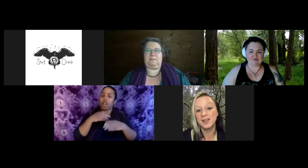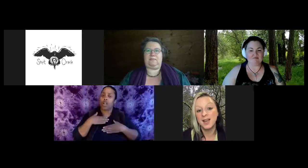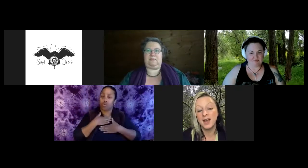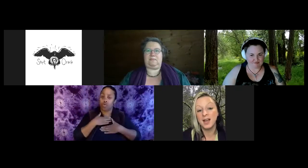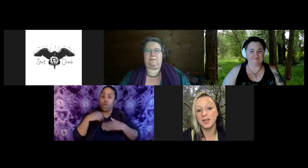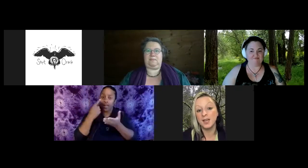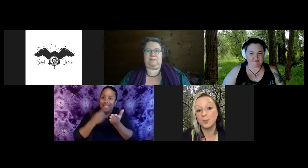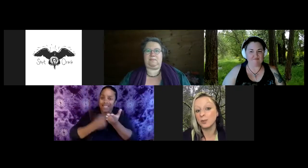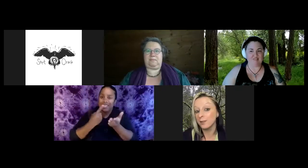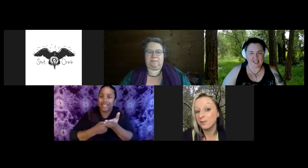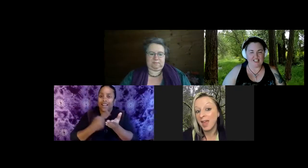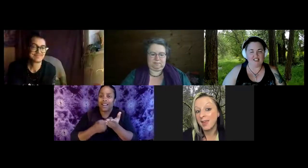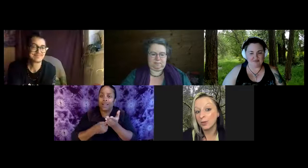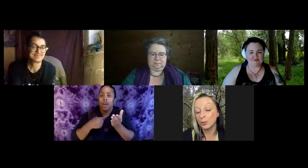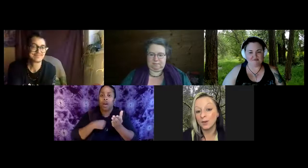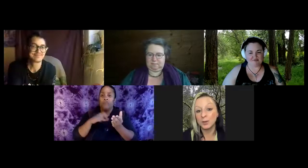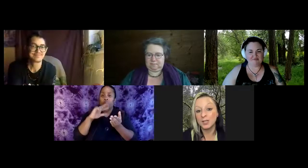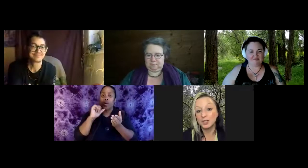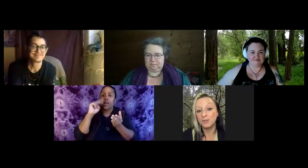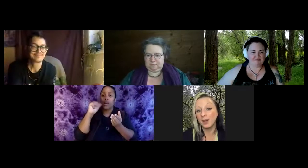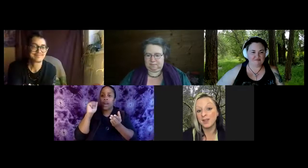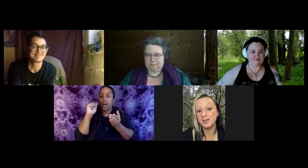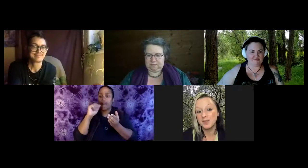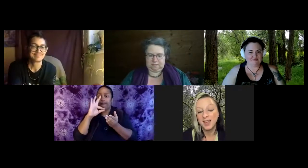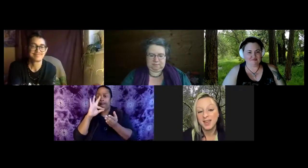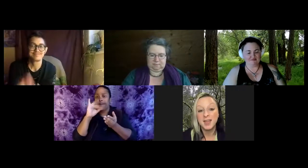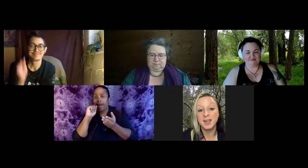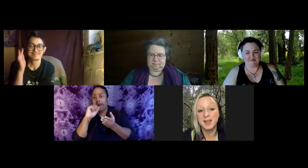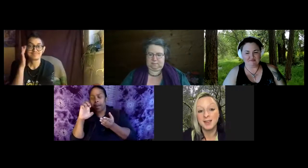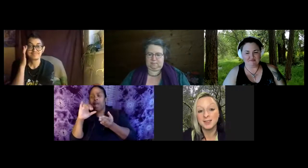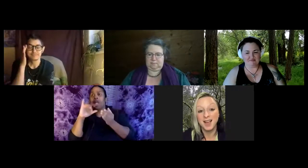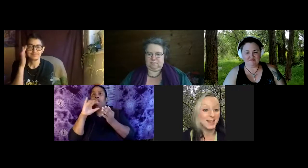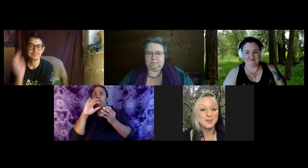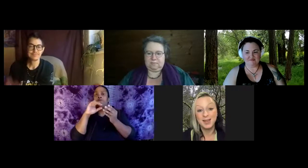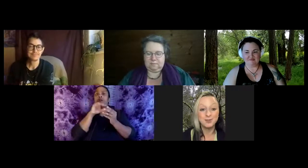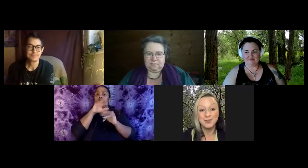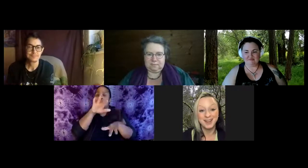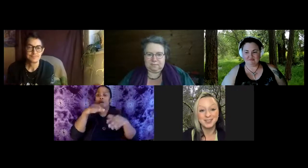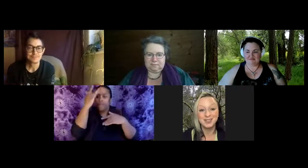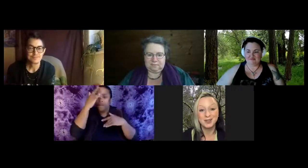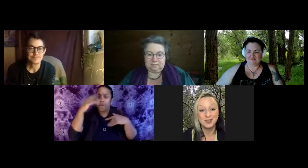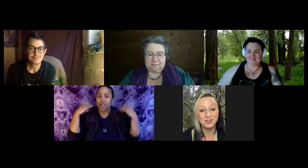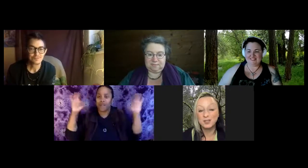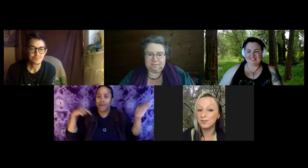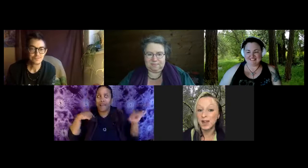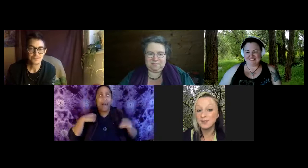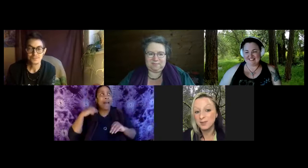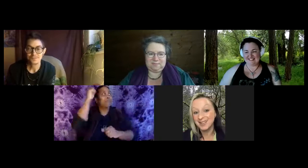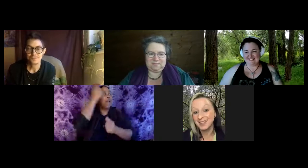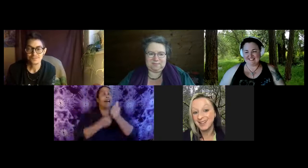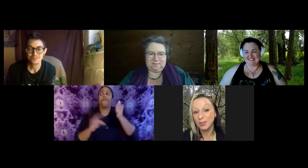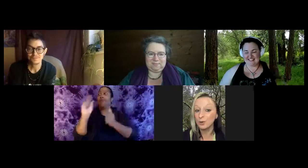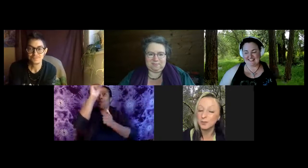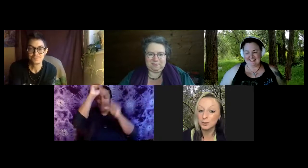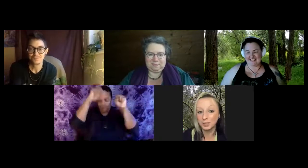discussion. I am Rina-fay, the River Witch Fairy, and I am everywhere. So you can find